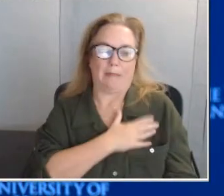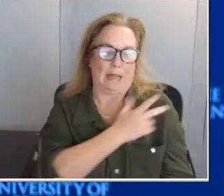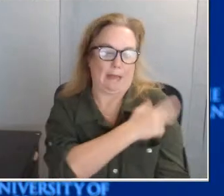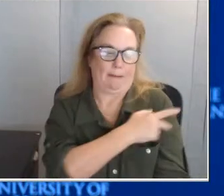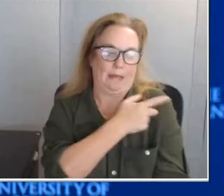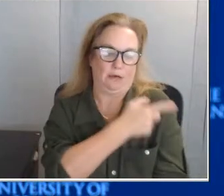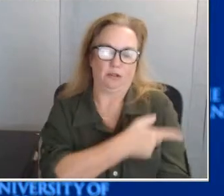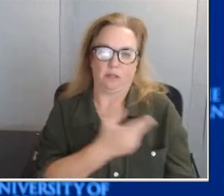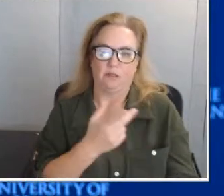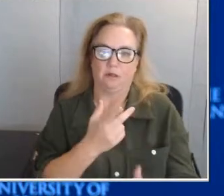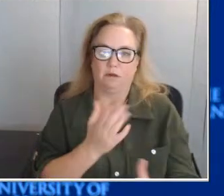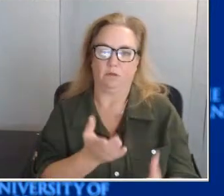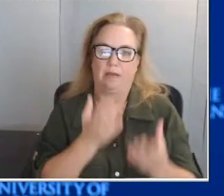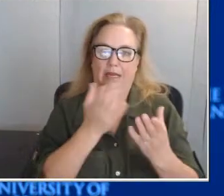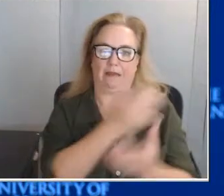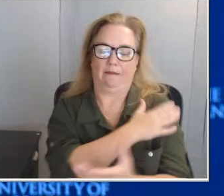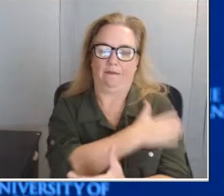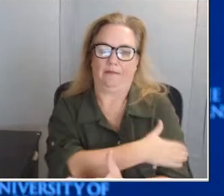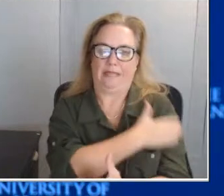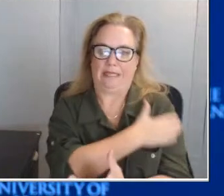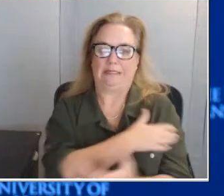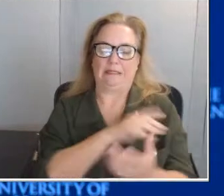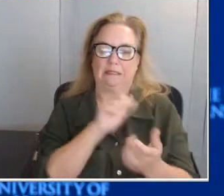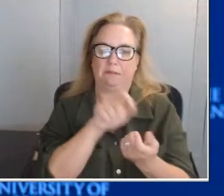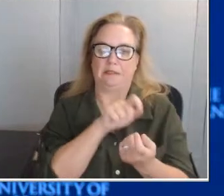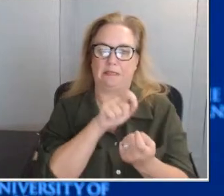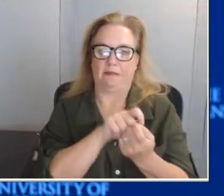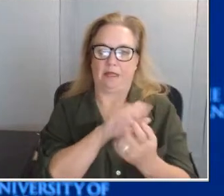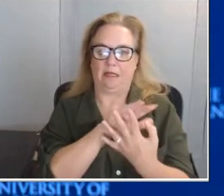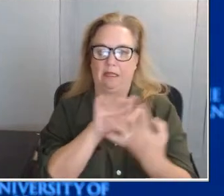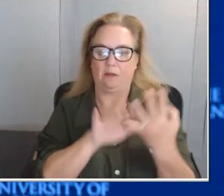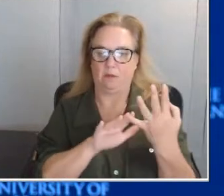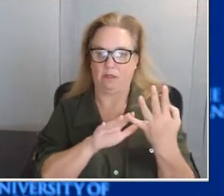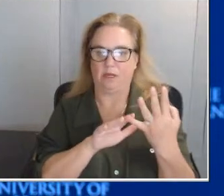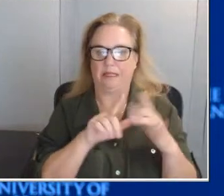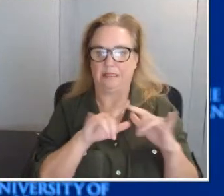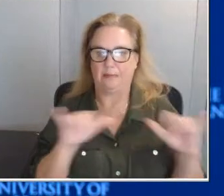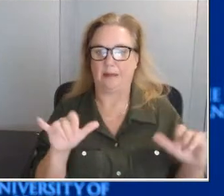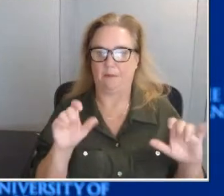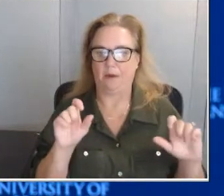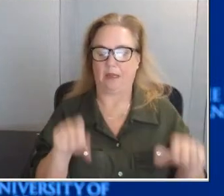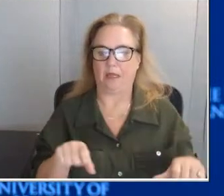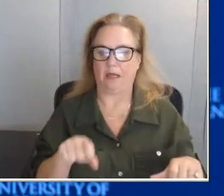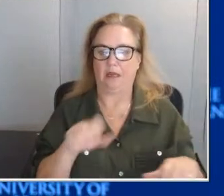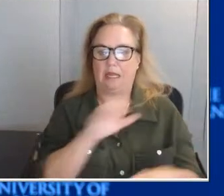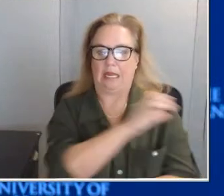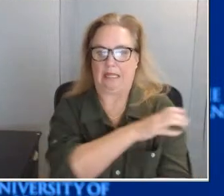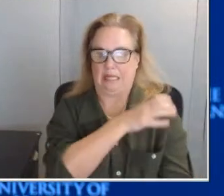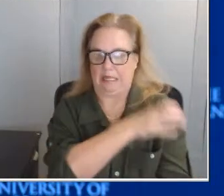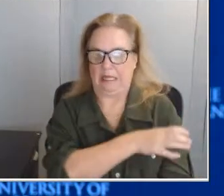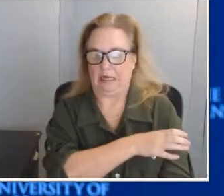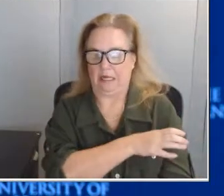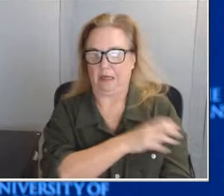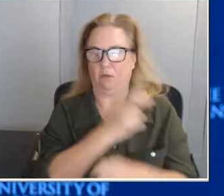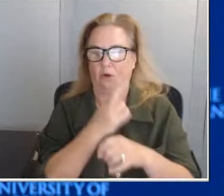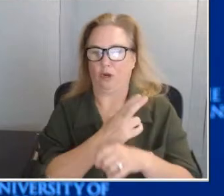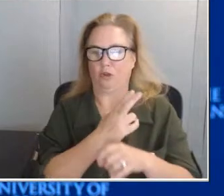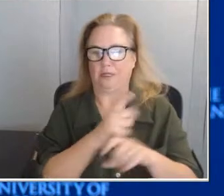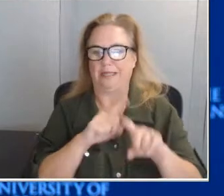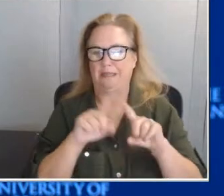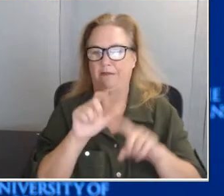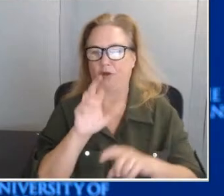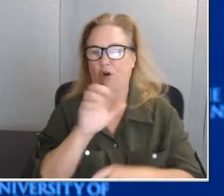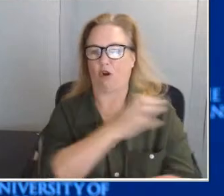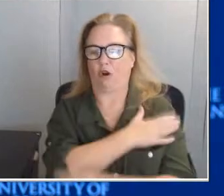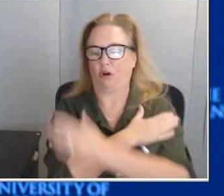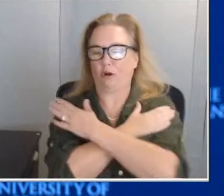we are able to give these, specifically the ones that you mentioned, at the same time in the clinic. Of course, we're going to be using different arms. But I think